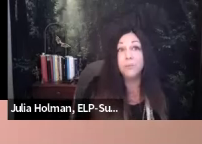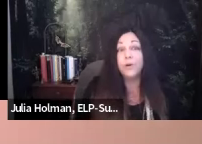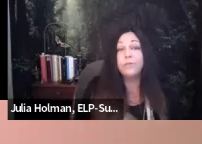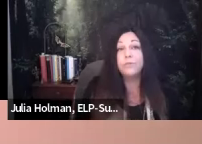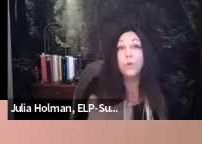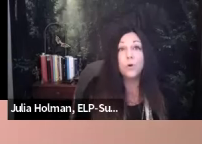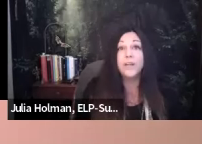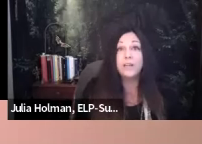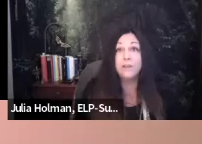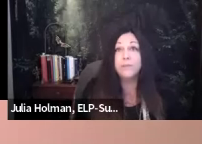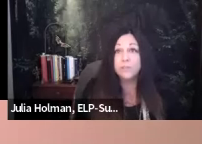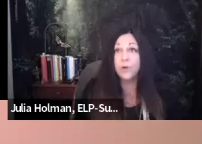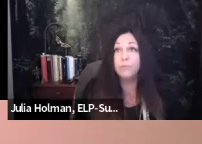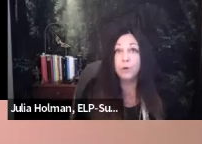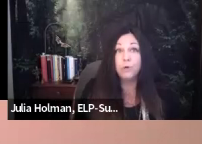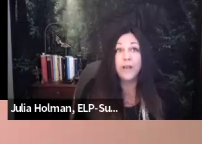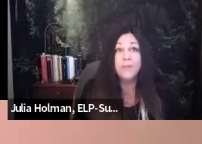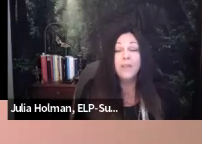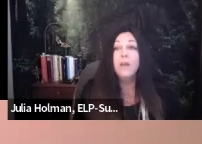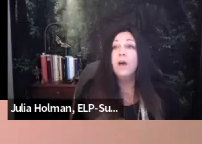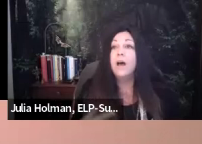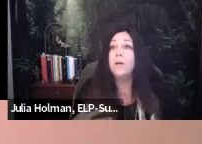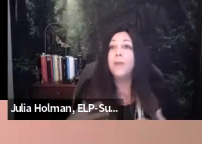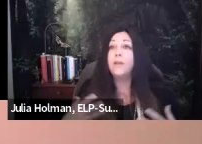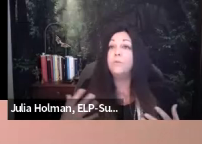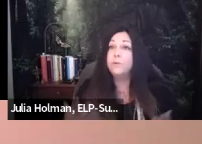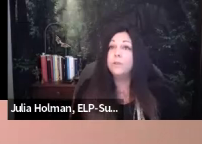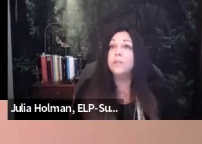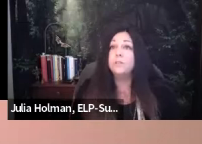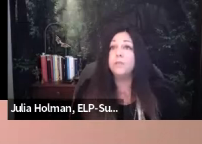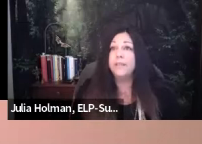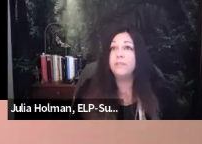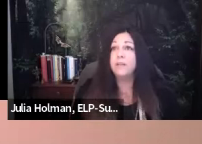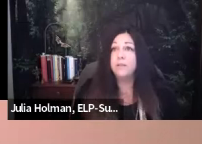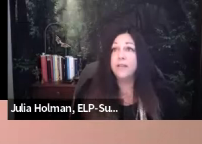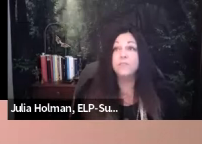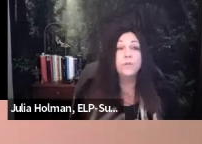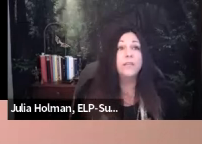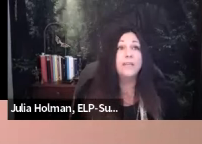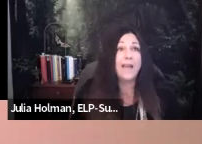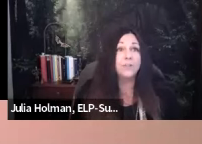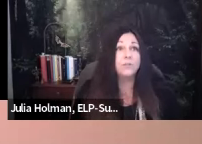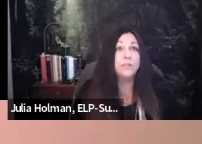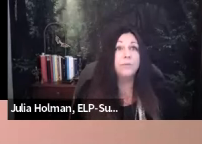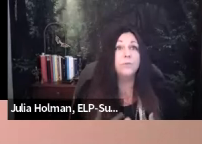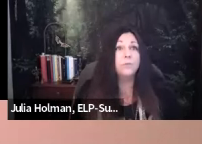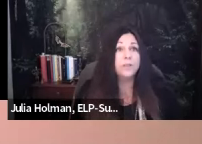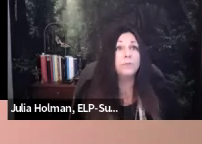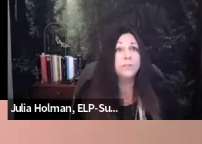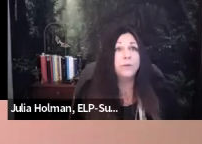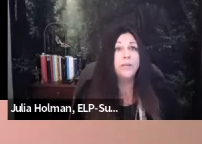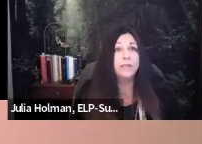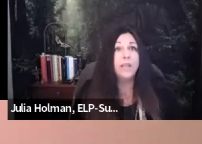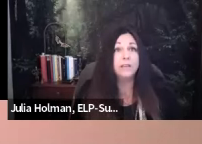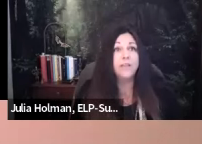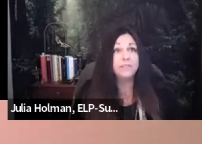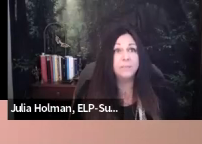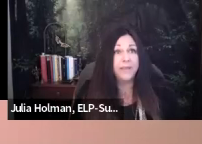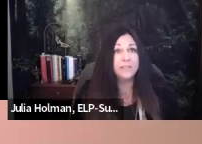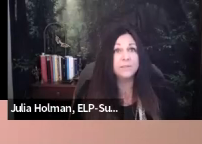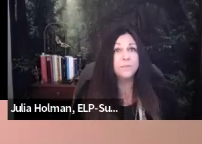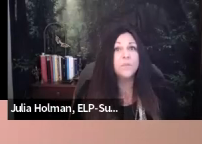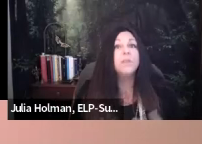daily support through the Coordinated Family Support Program. And we really do believe that aligns really naturally with the work that we're doing in the end